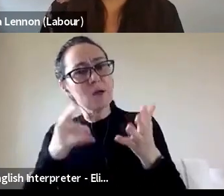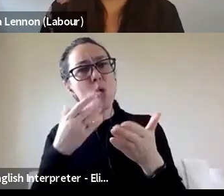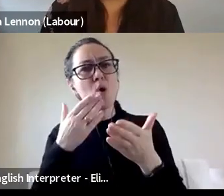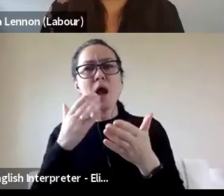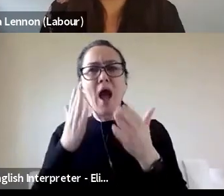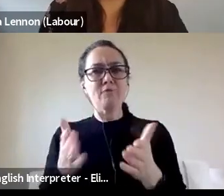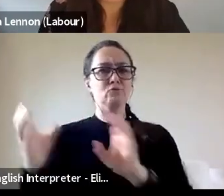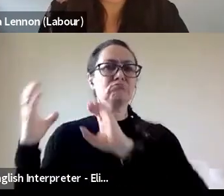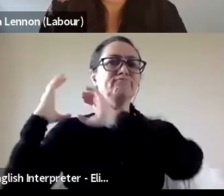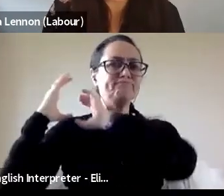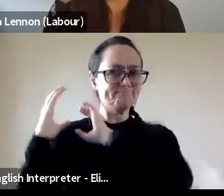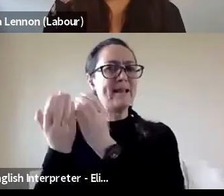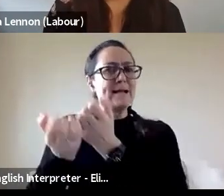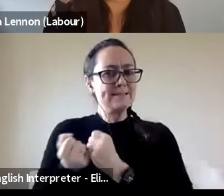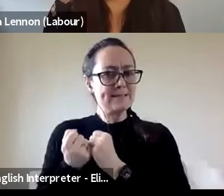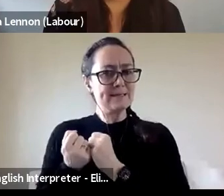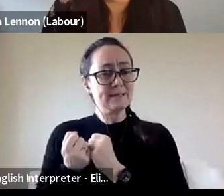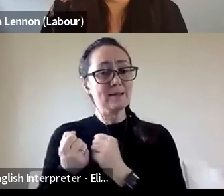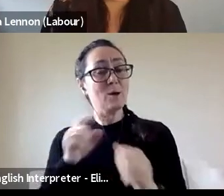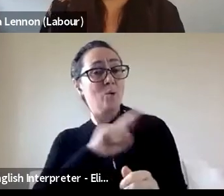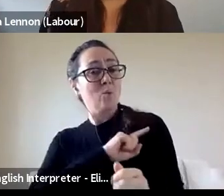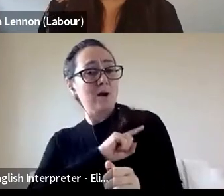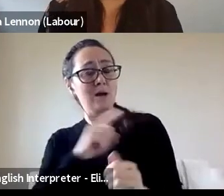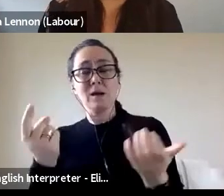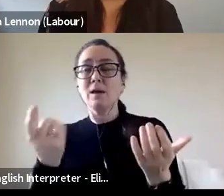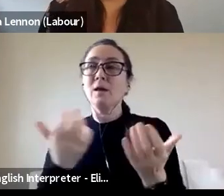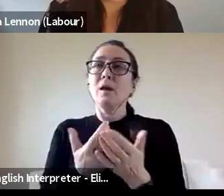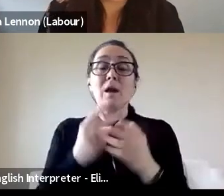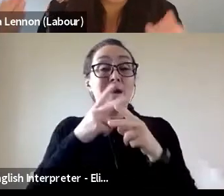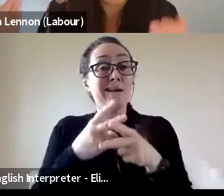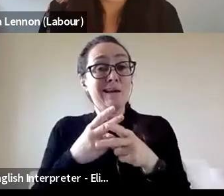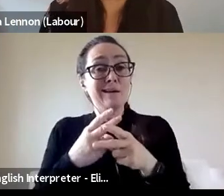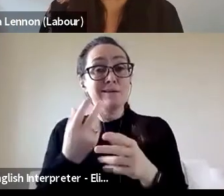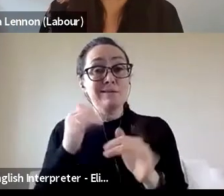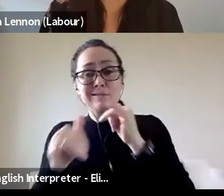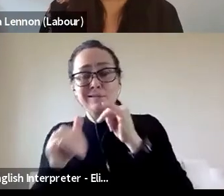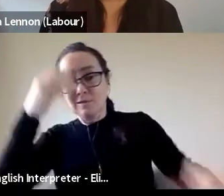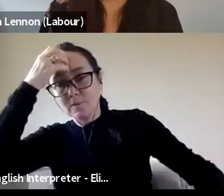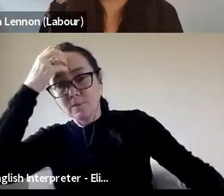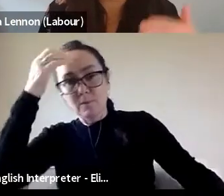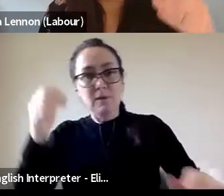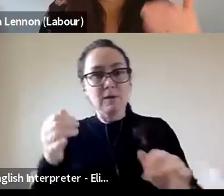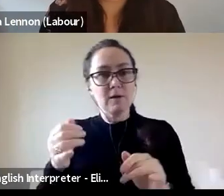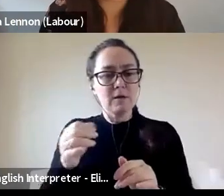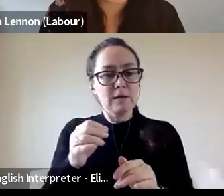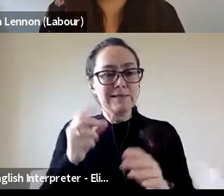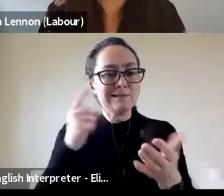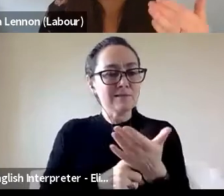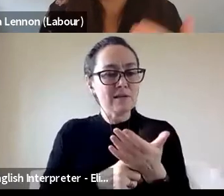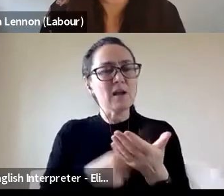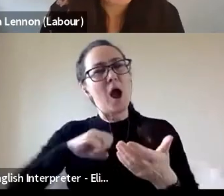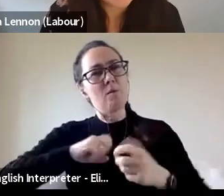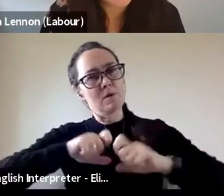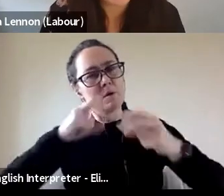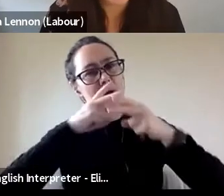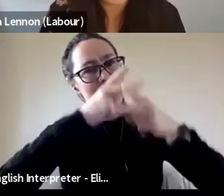choose between being a family carer and being in employment, and they suddenly have to leave employment, and then they lose skills, they